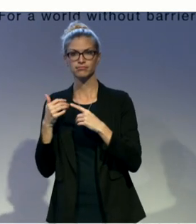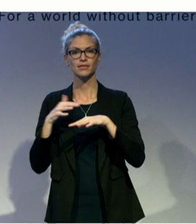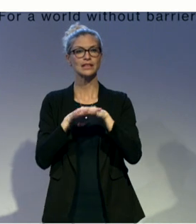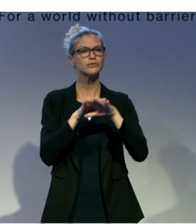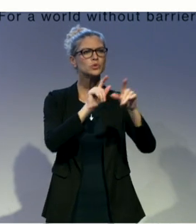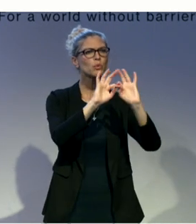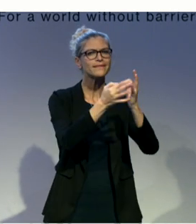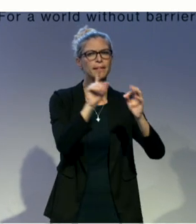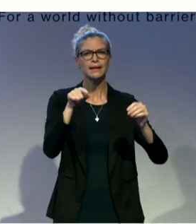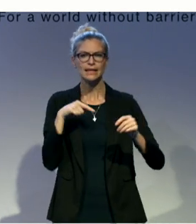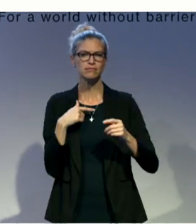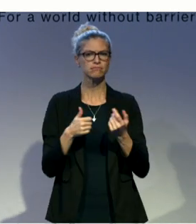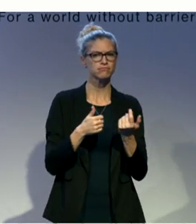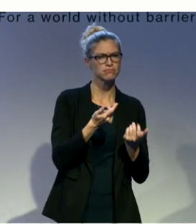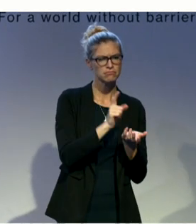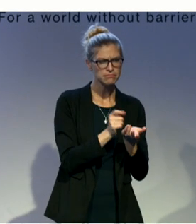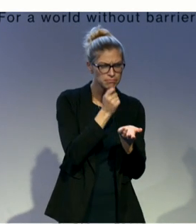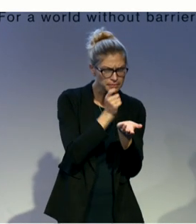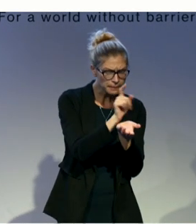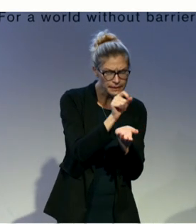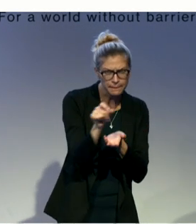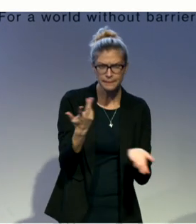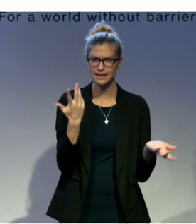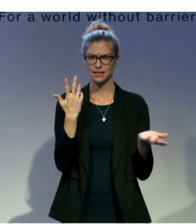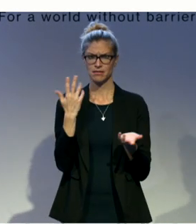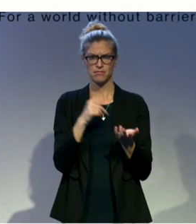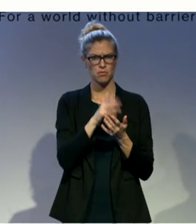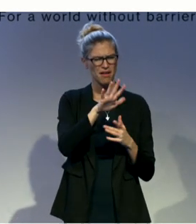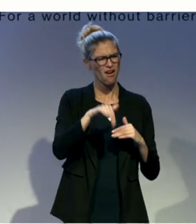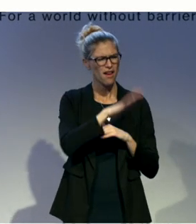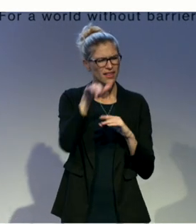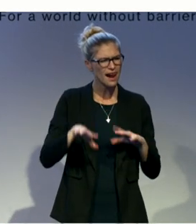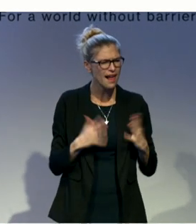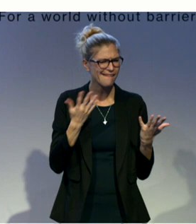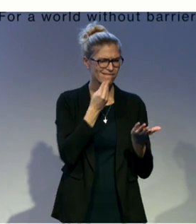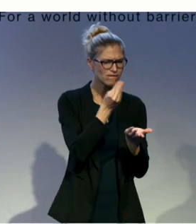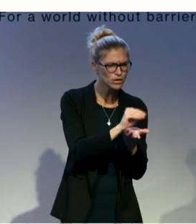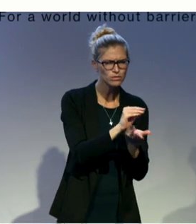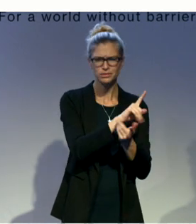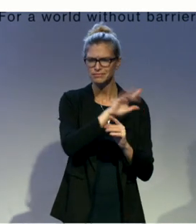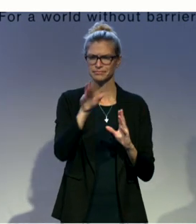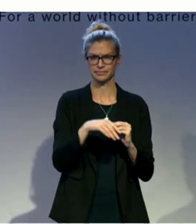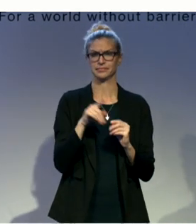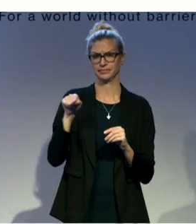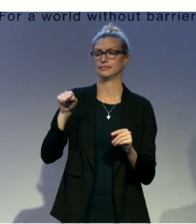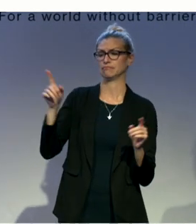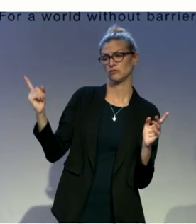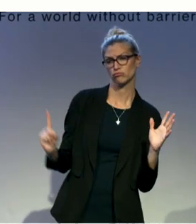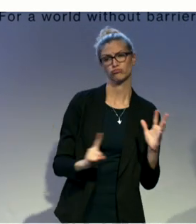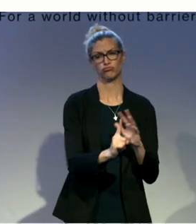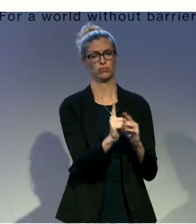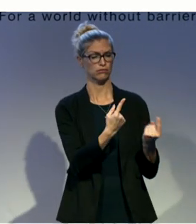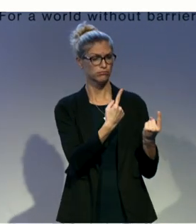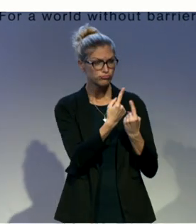support in the activity or daily function, living functions.